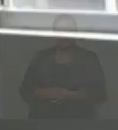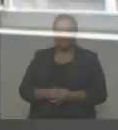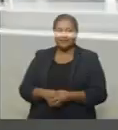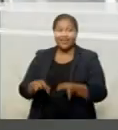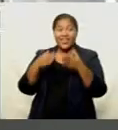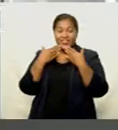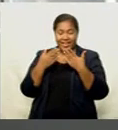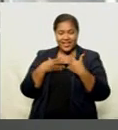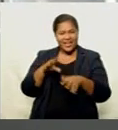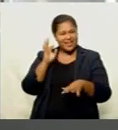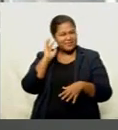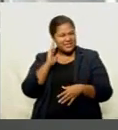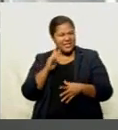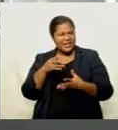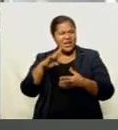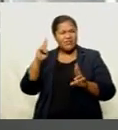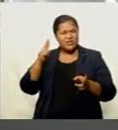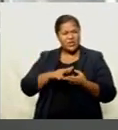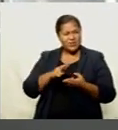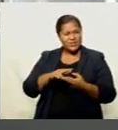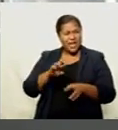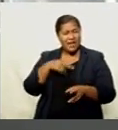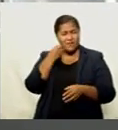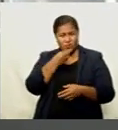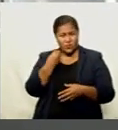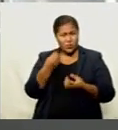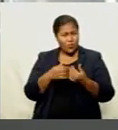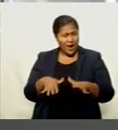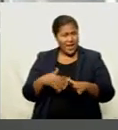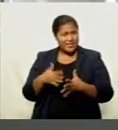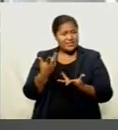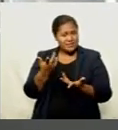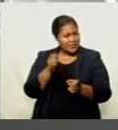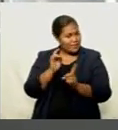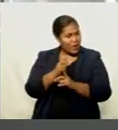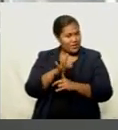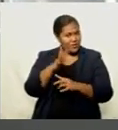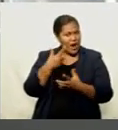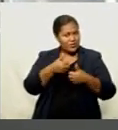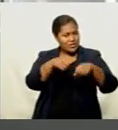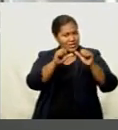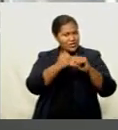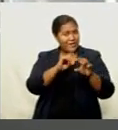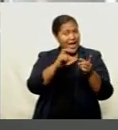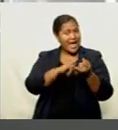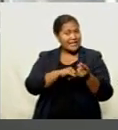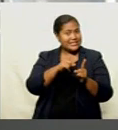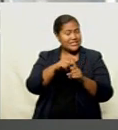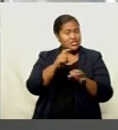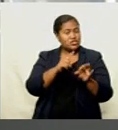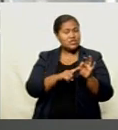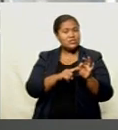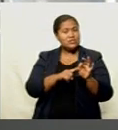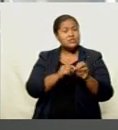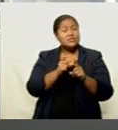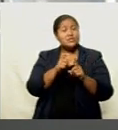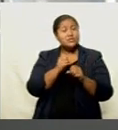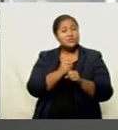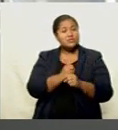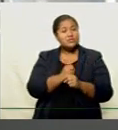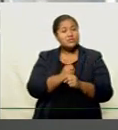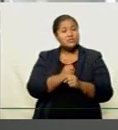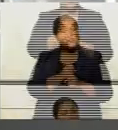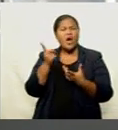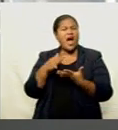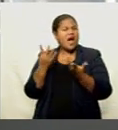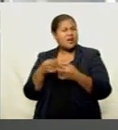Thank you, Mr. Wycliffe. Reducing food waste is an important aspect towards achieving our sustainable development goal. Now, what aspect of reducing food